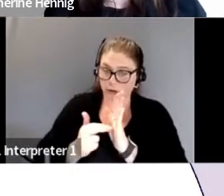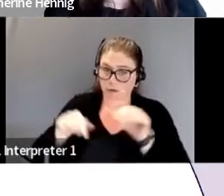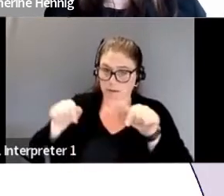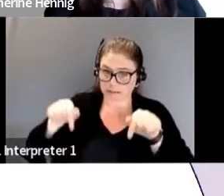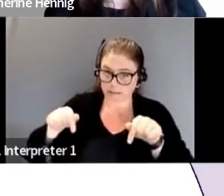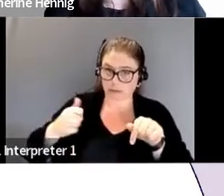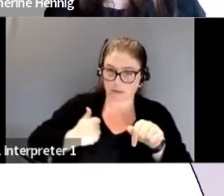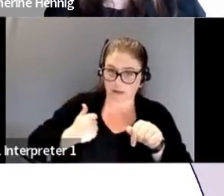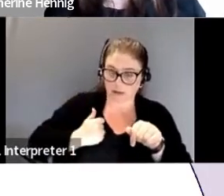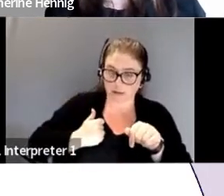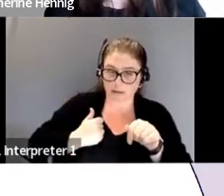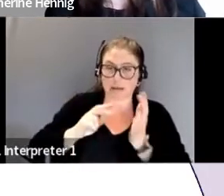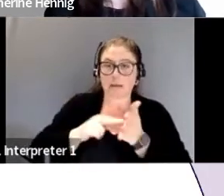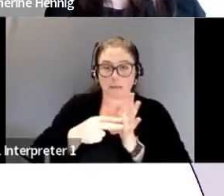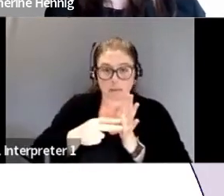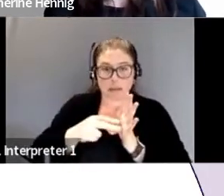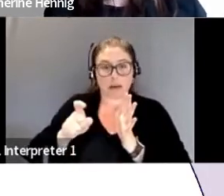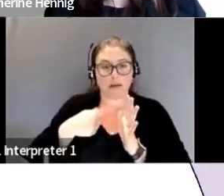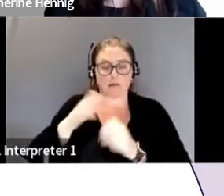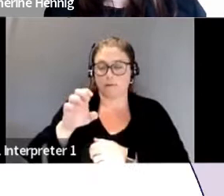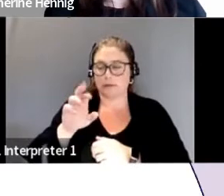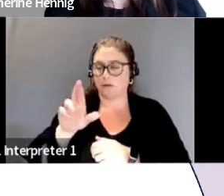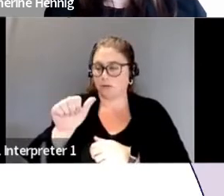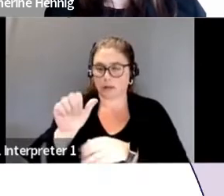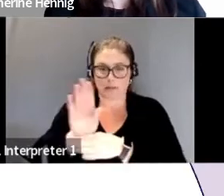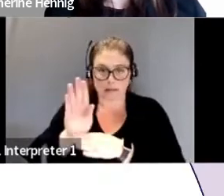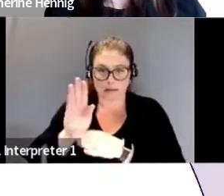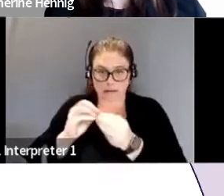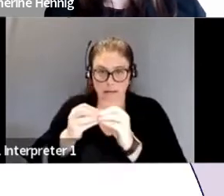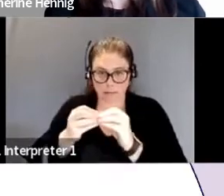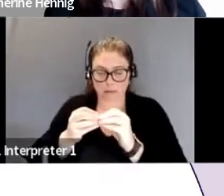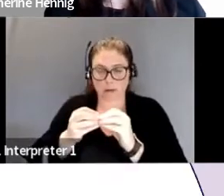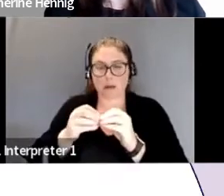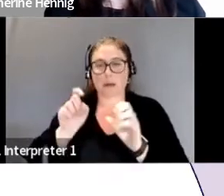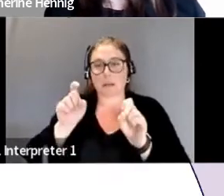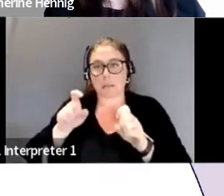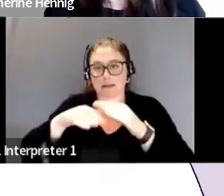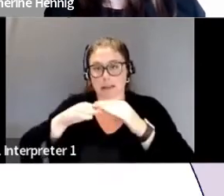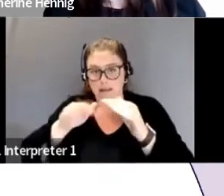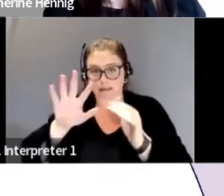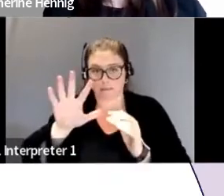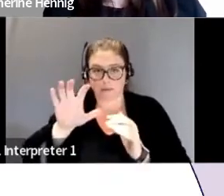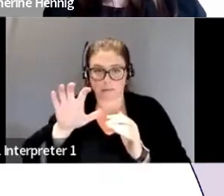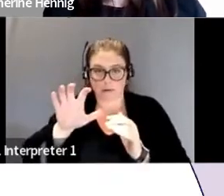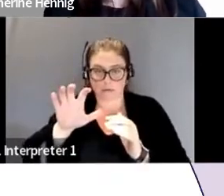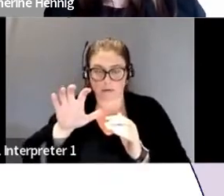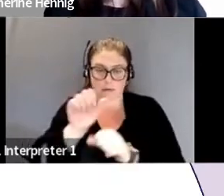a Canadian Revenue Agency business number, and you have to have fewer than 500 full-time employees.